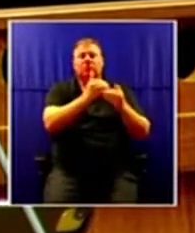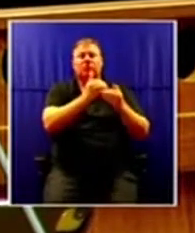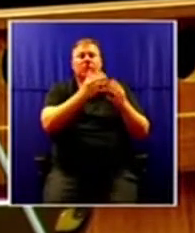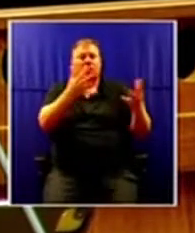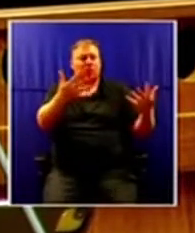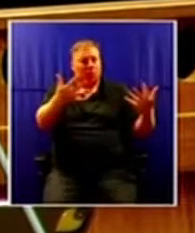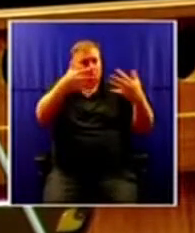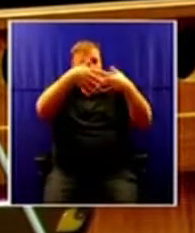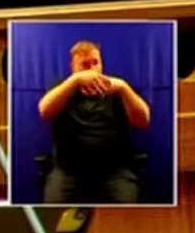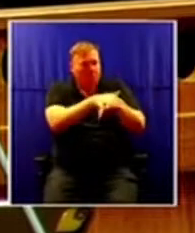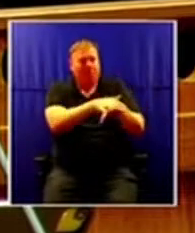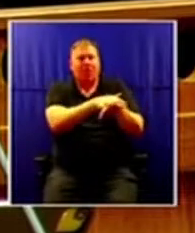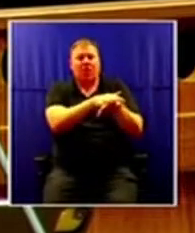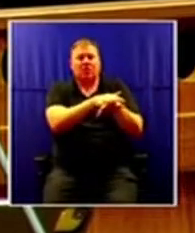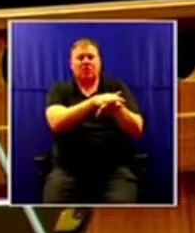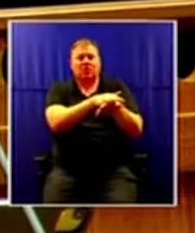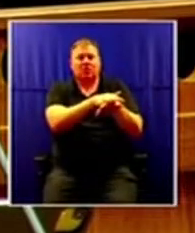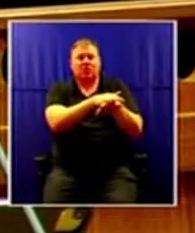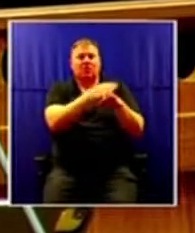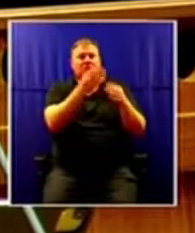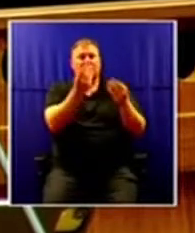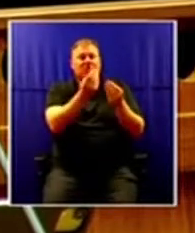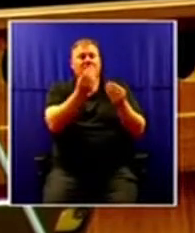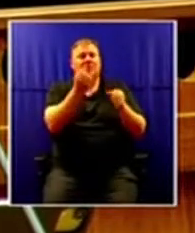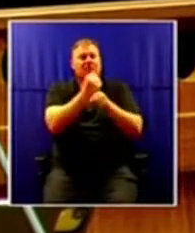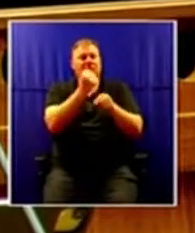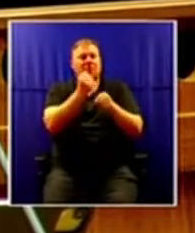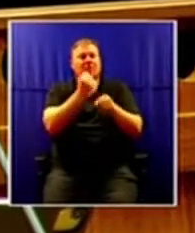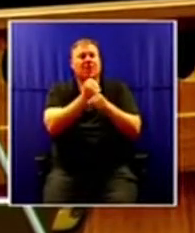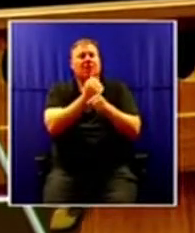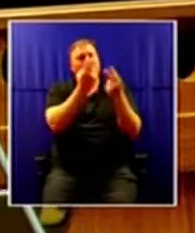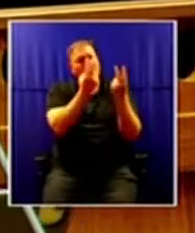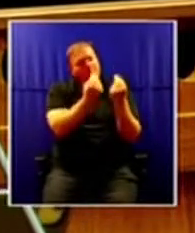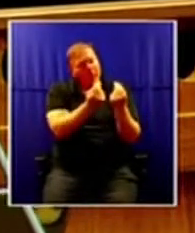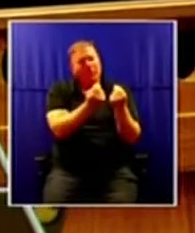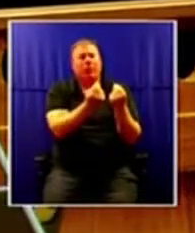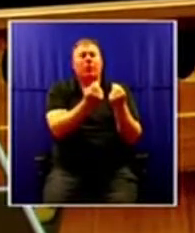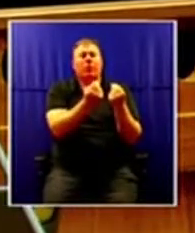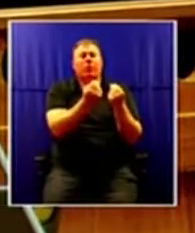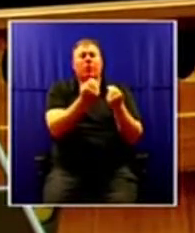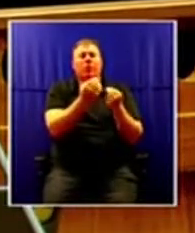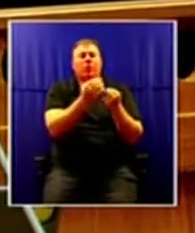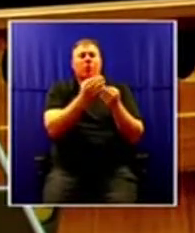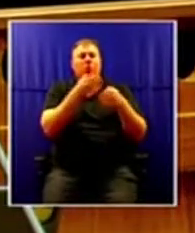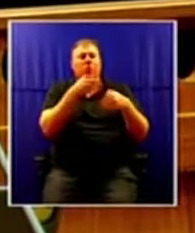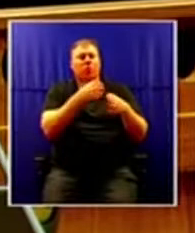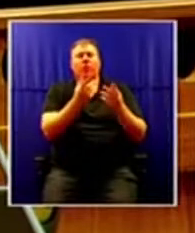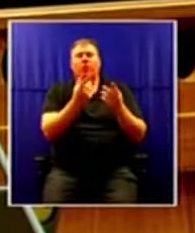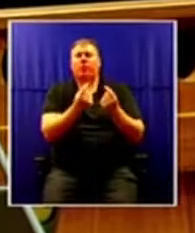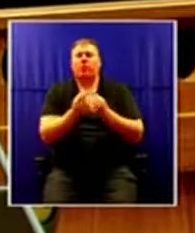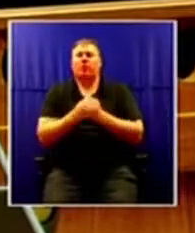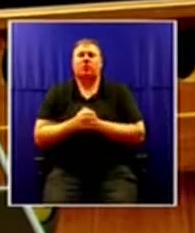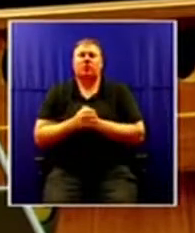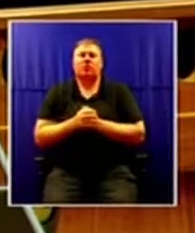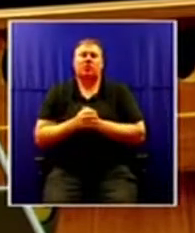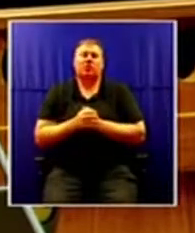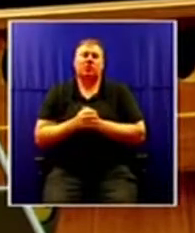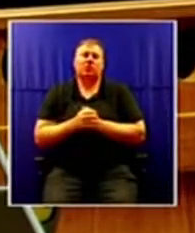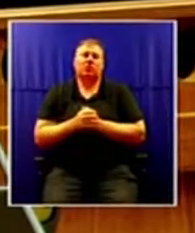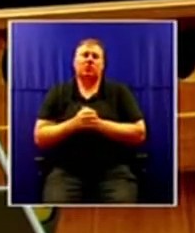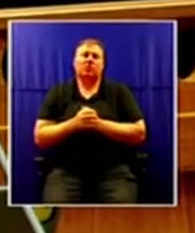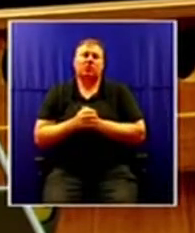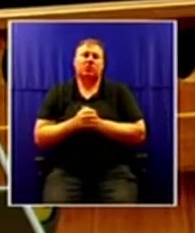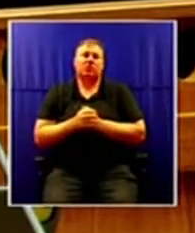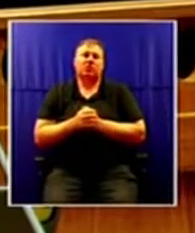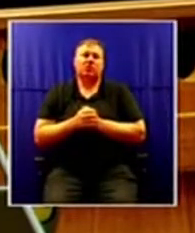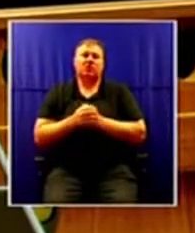something that is altogether new as well as innovative. For more than a decade, the government has